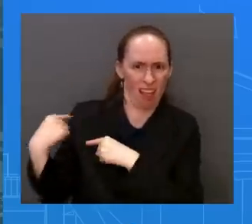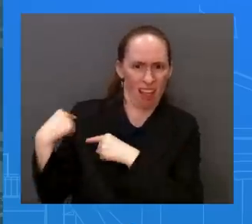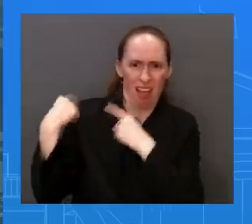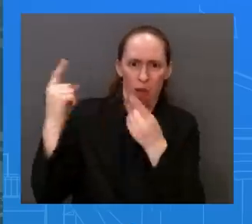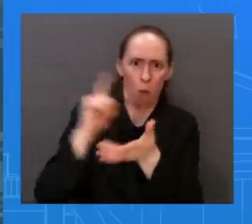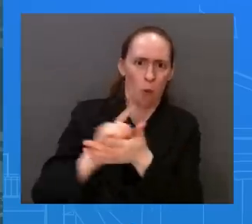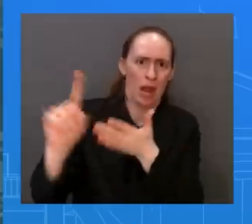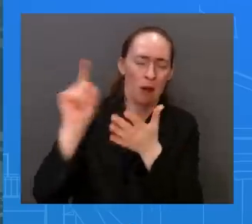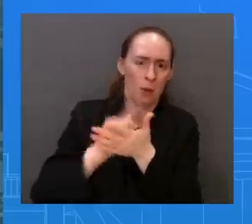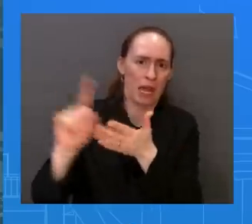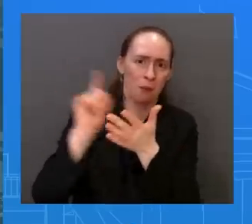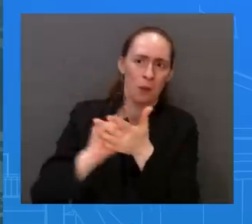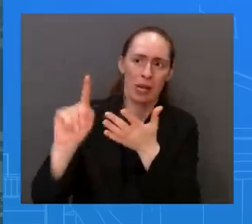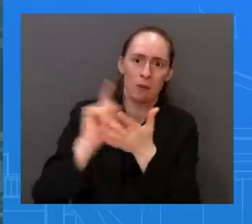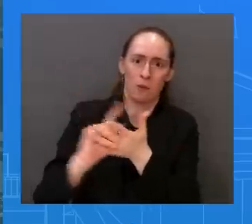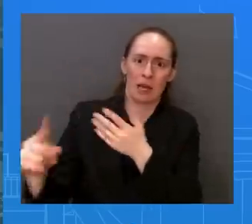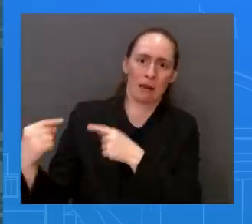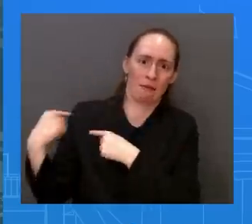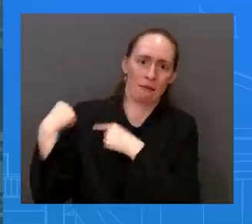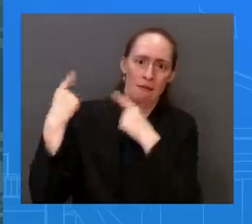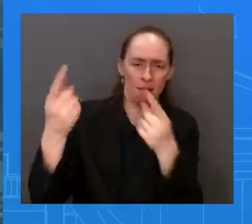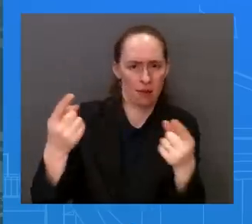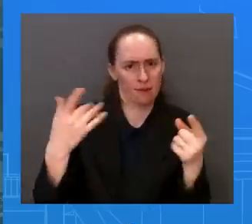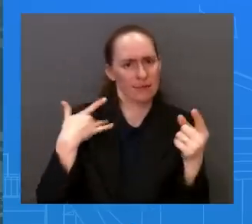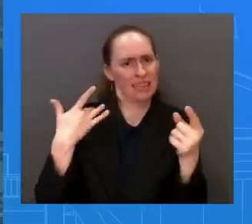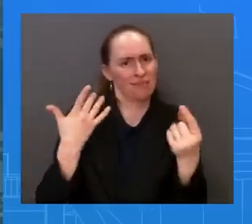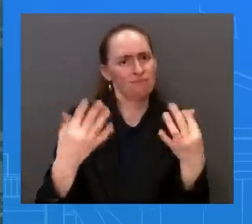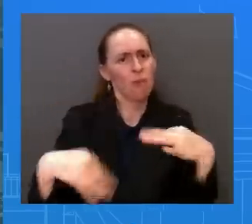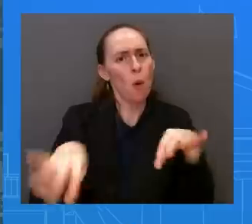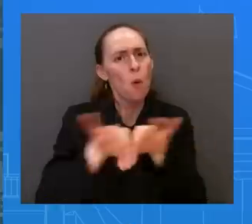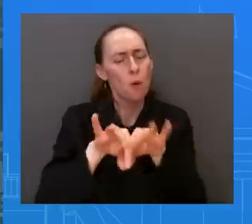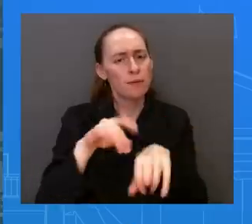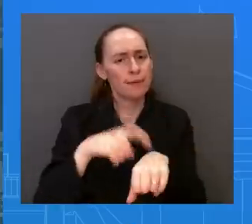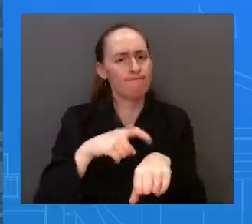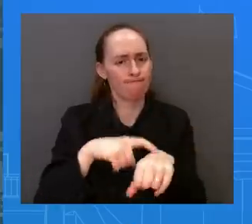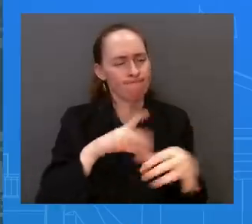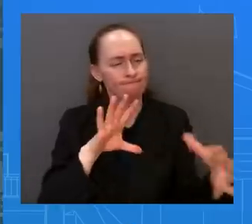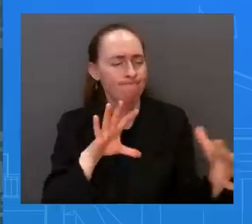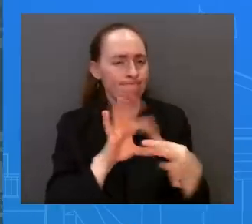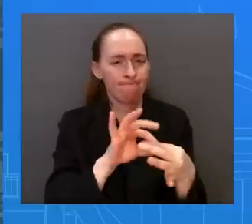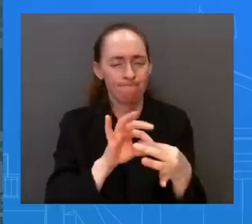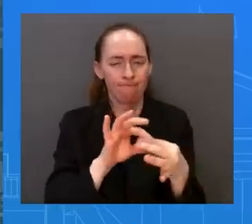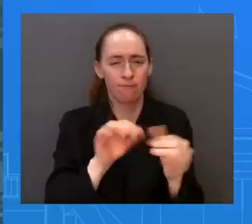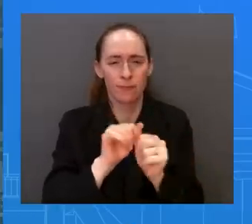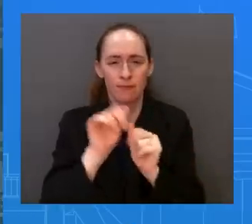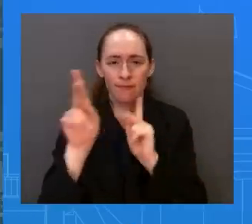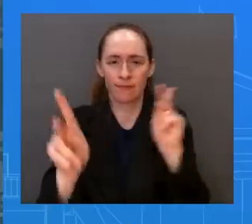the American people. And the work continued through the weekend as it did today.